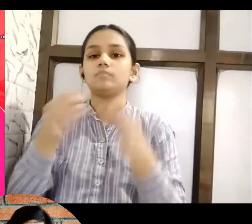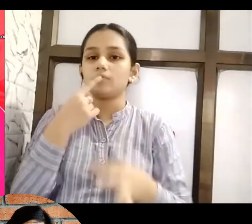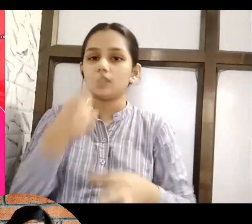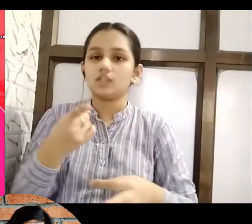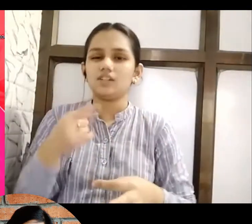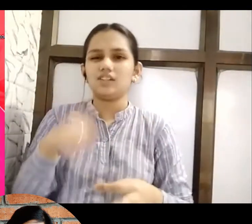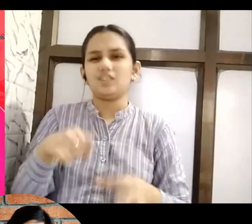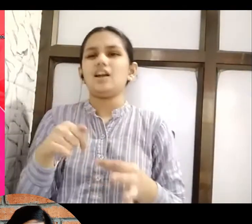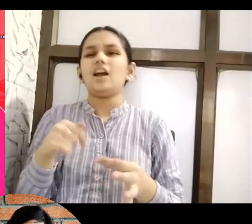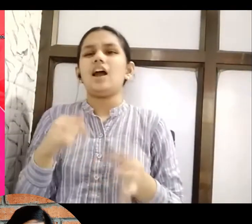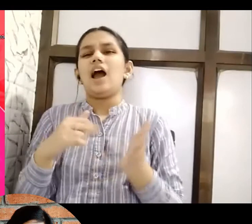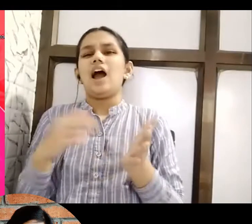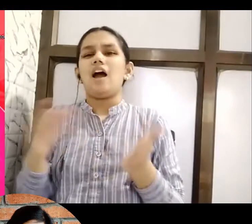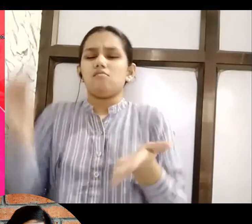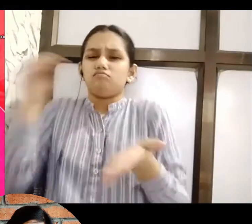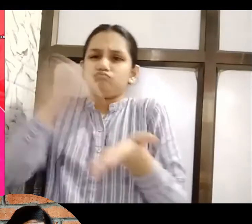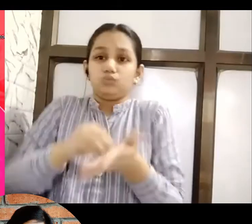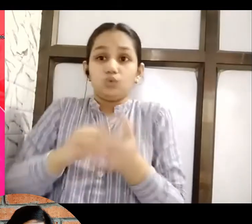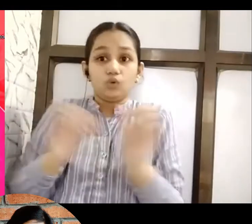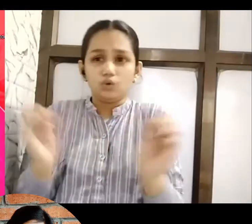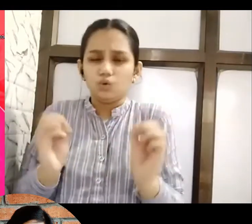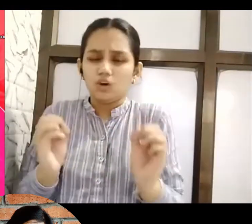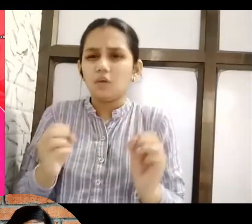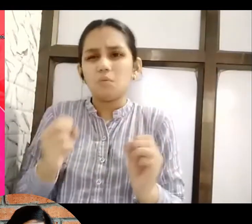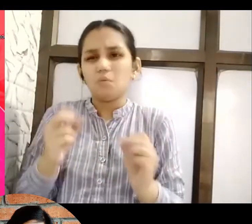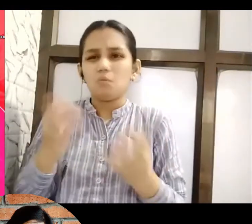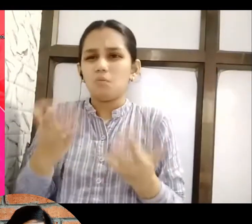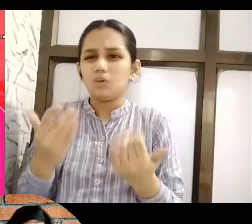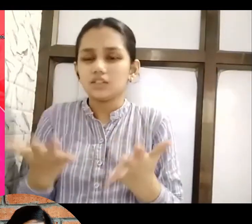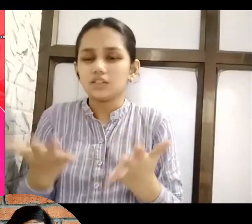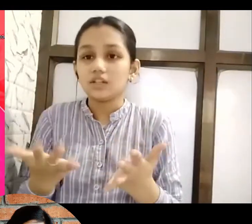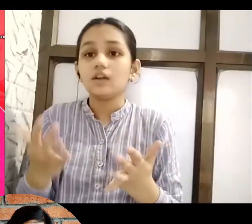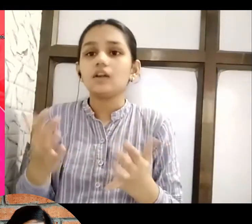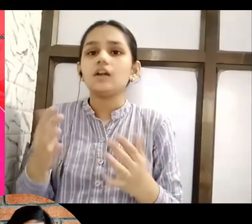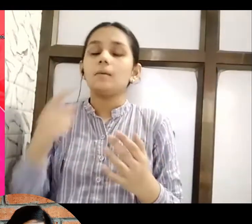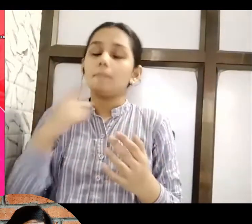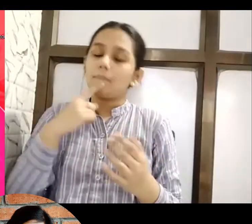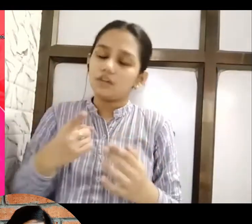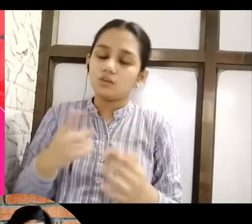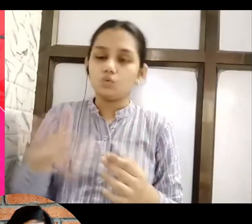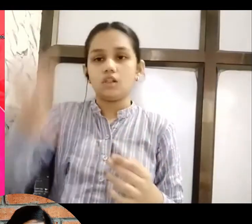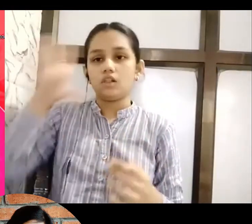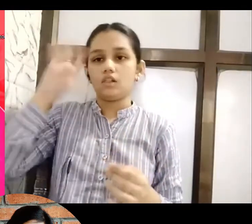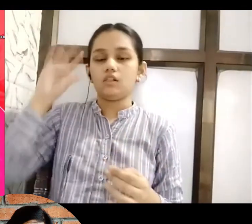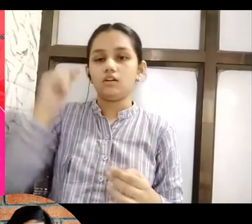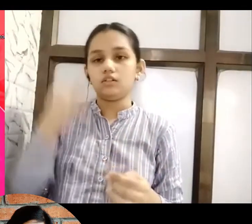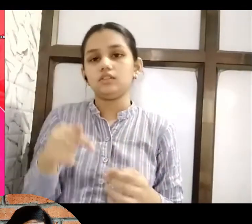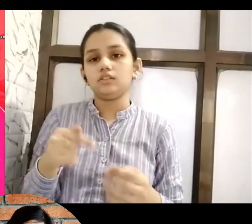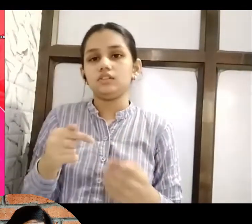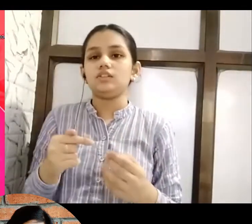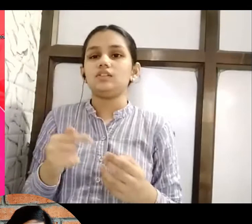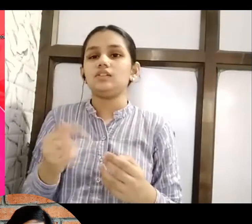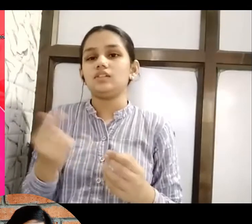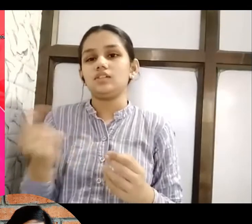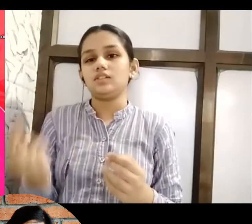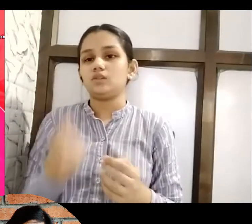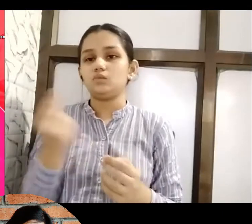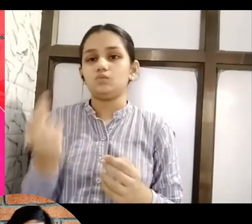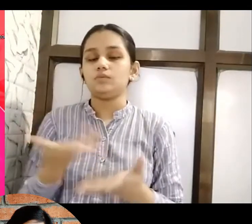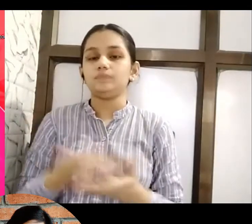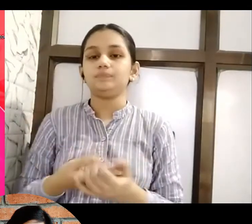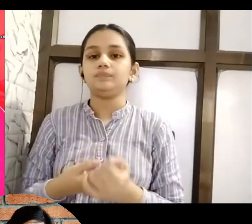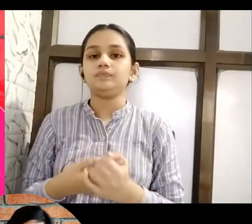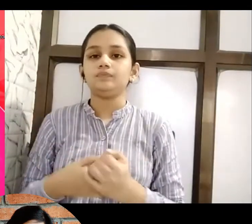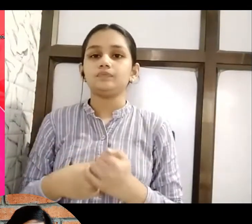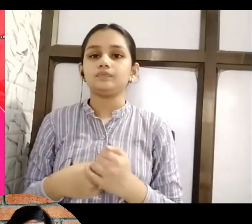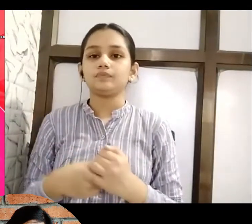apply, but you will learn these commands. Correct? So this is my text based command. Now I am